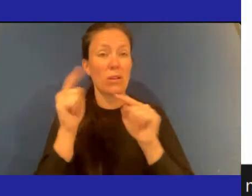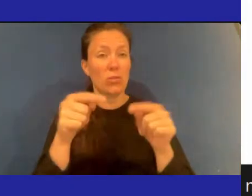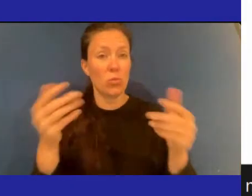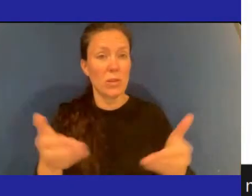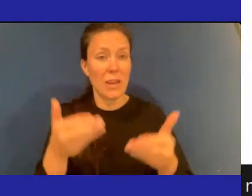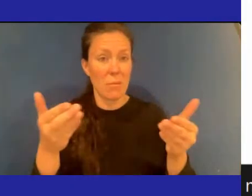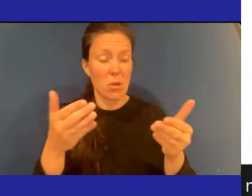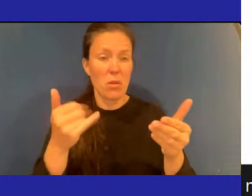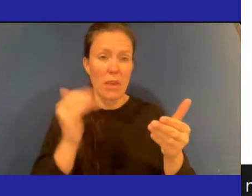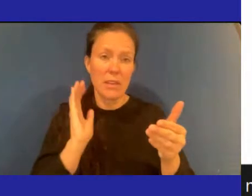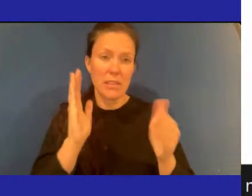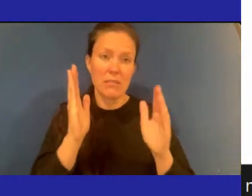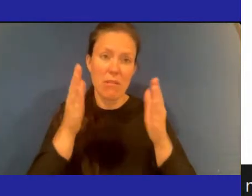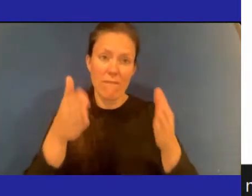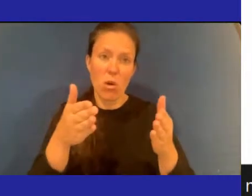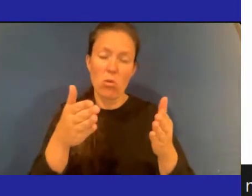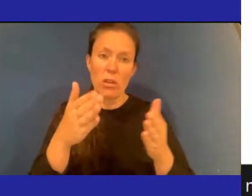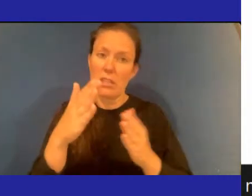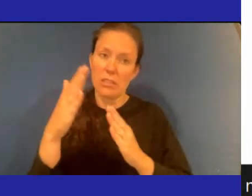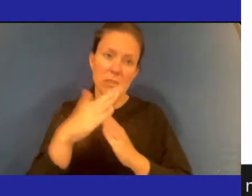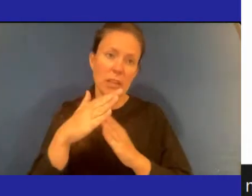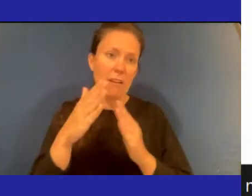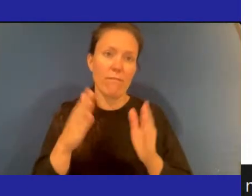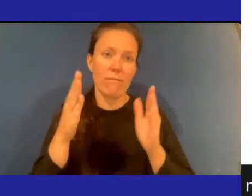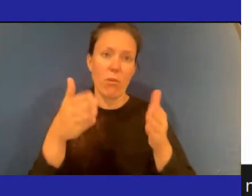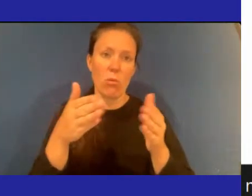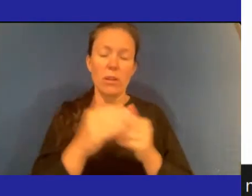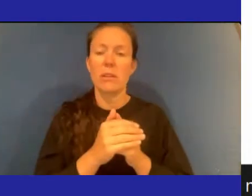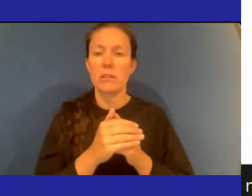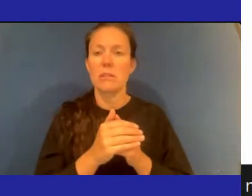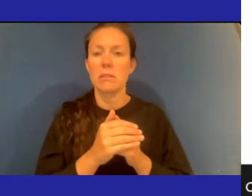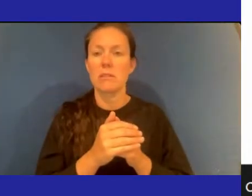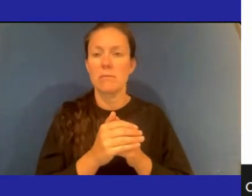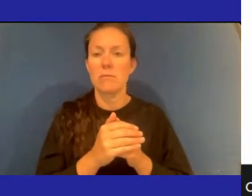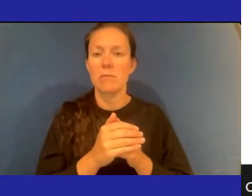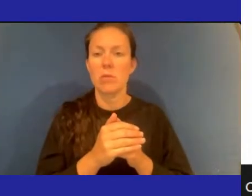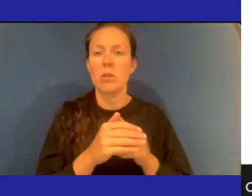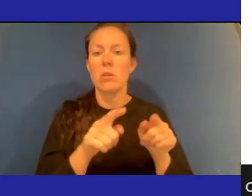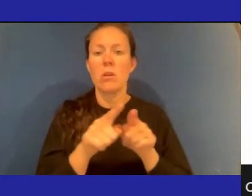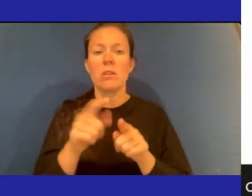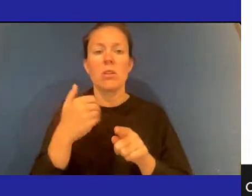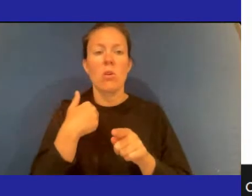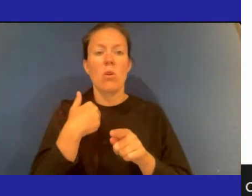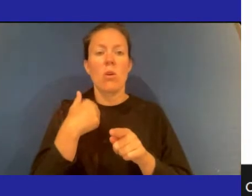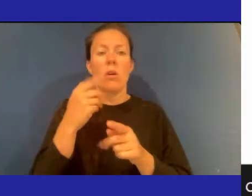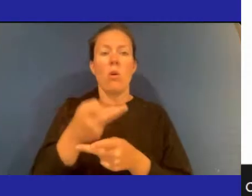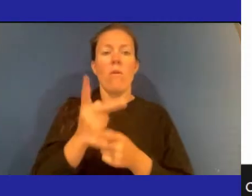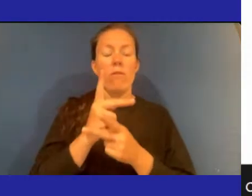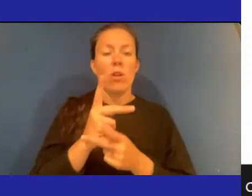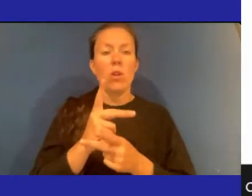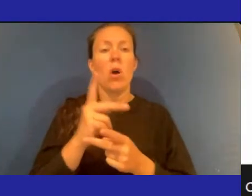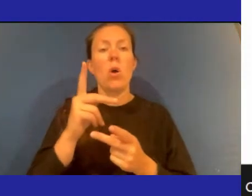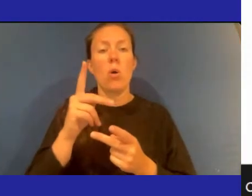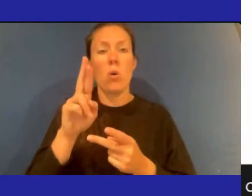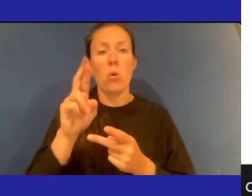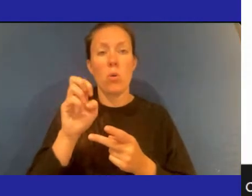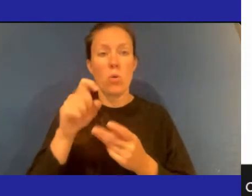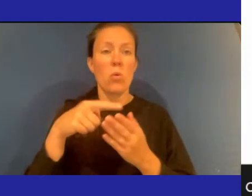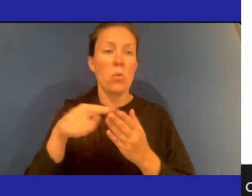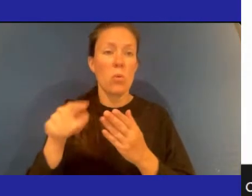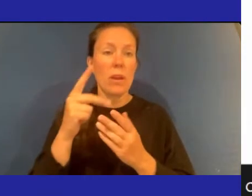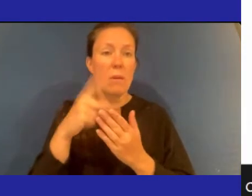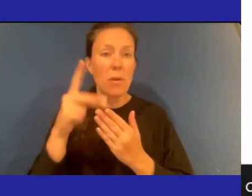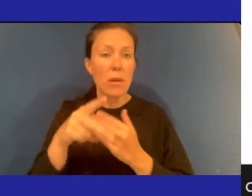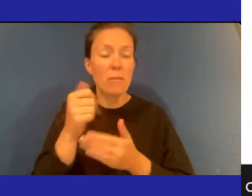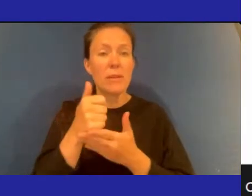That's a great thing for us to work on. We've got loan repayment programs and other things to attract early professionals, so we're